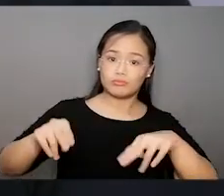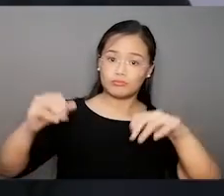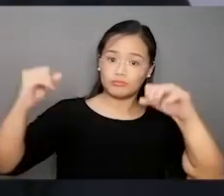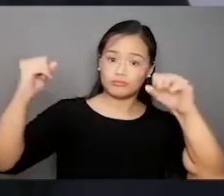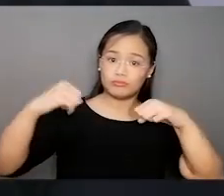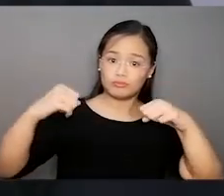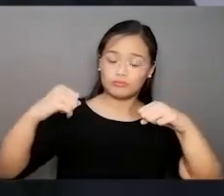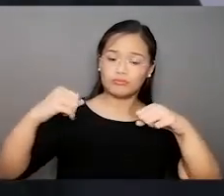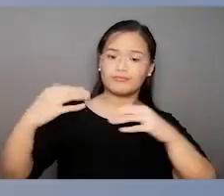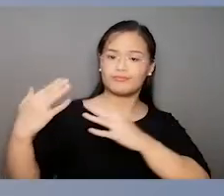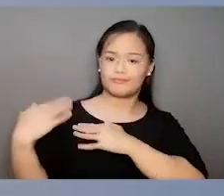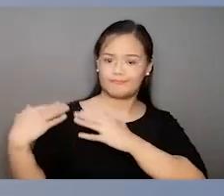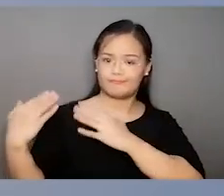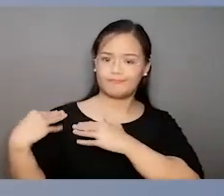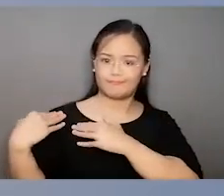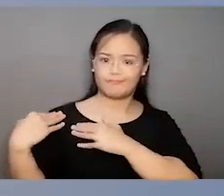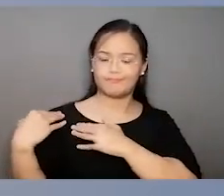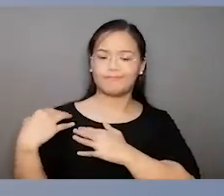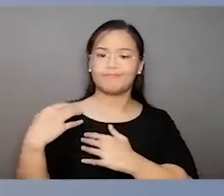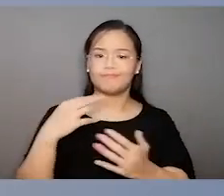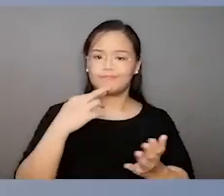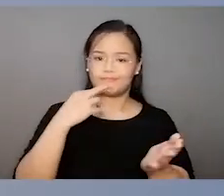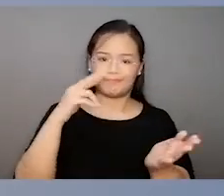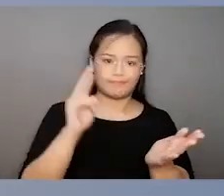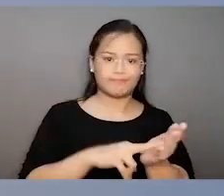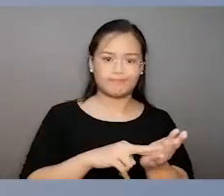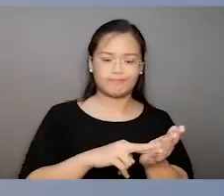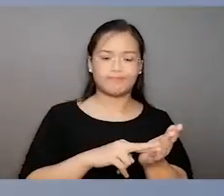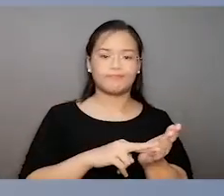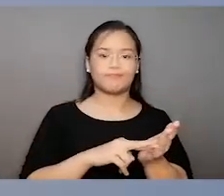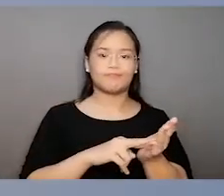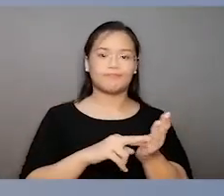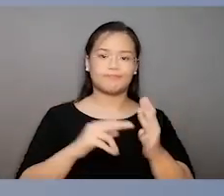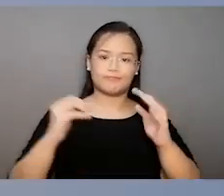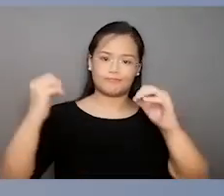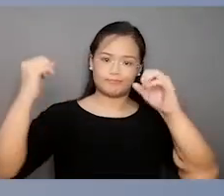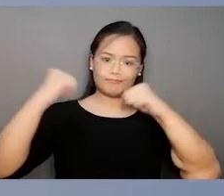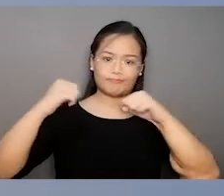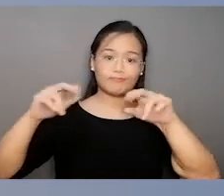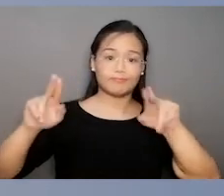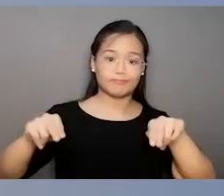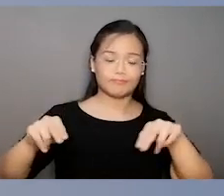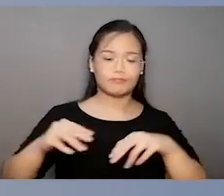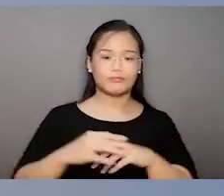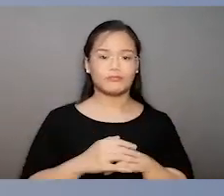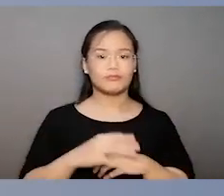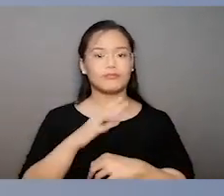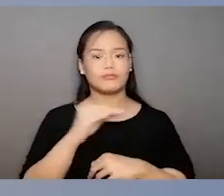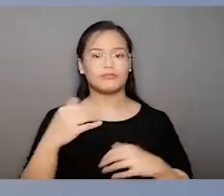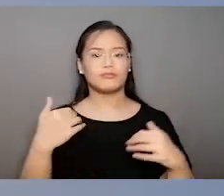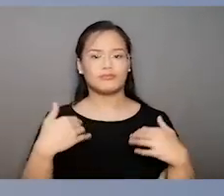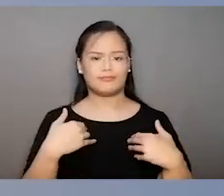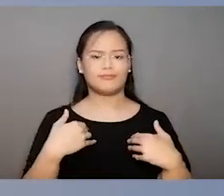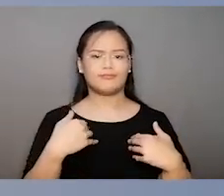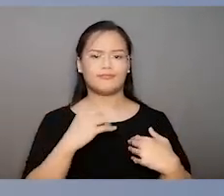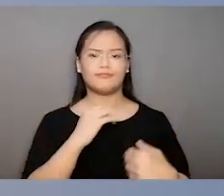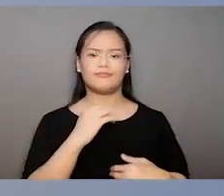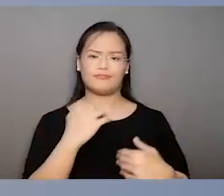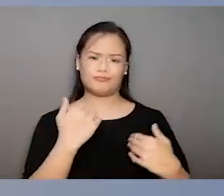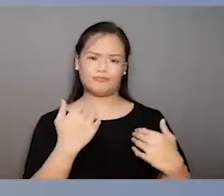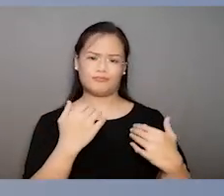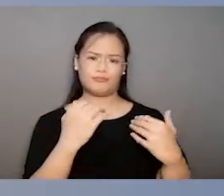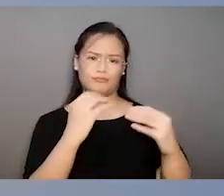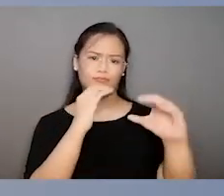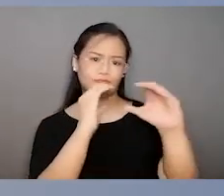compliance to these treaties. And some of these treaties also have what we call communication procedures, which